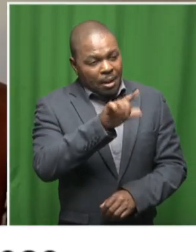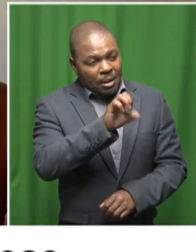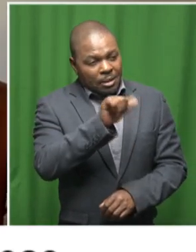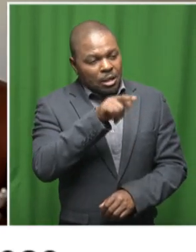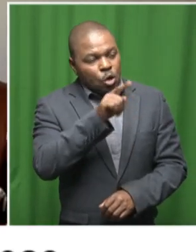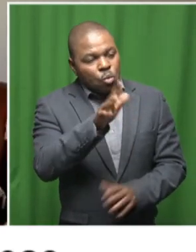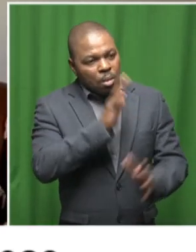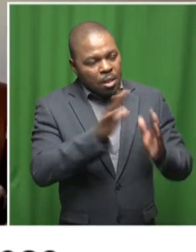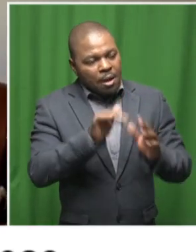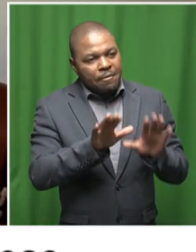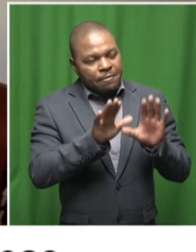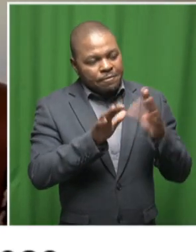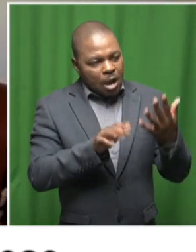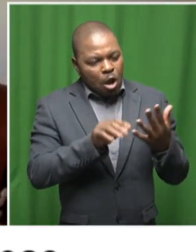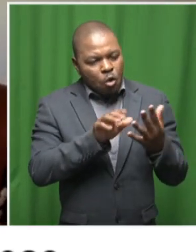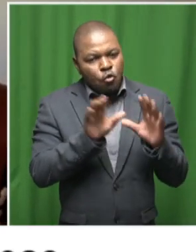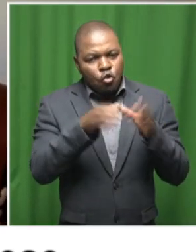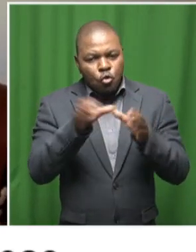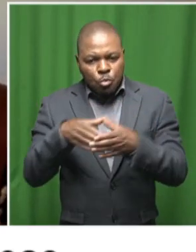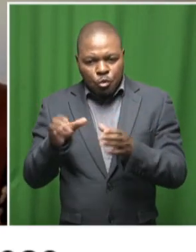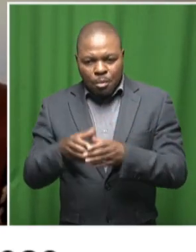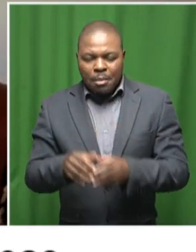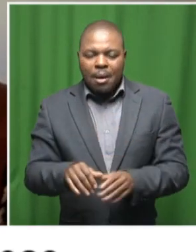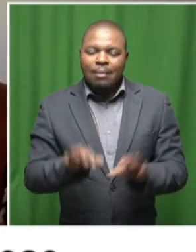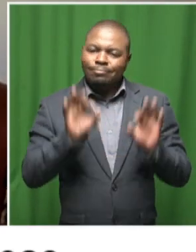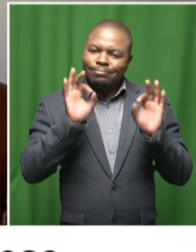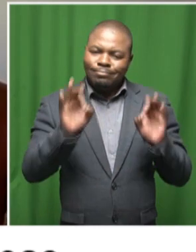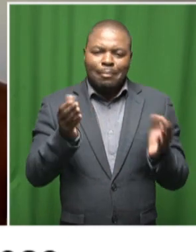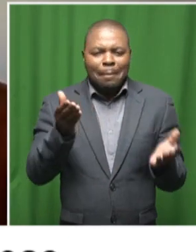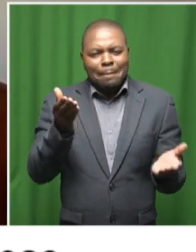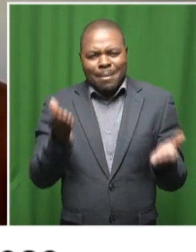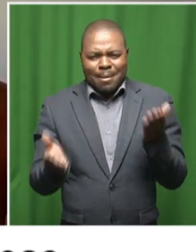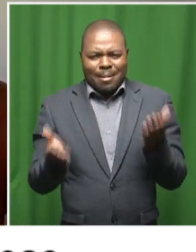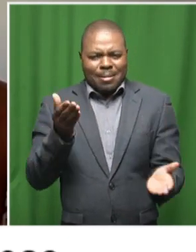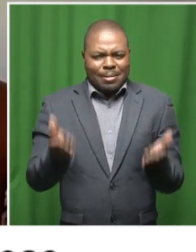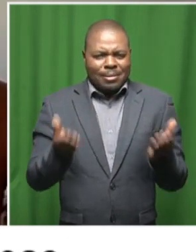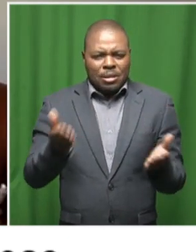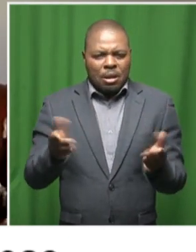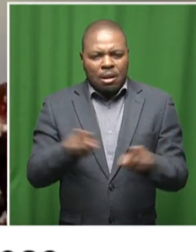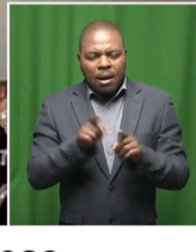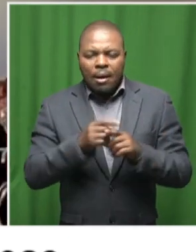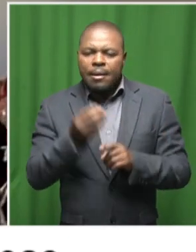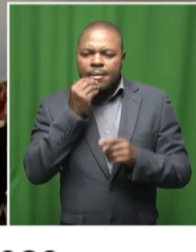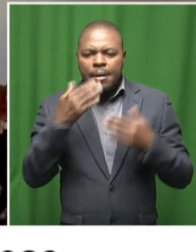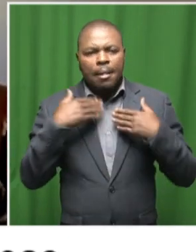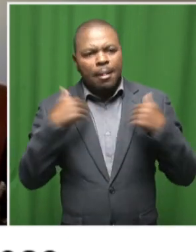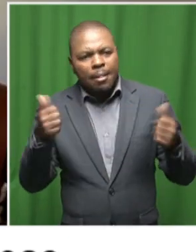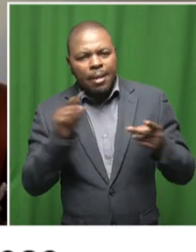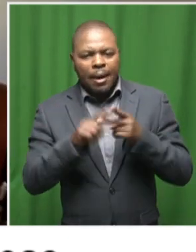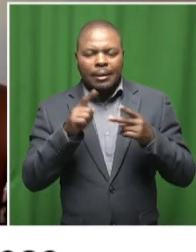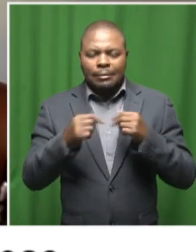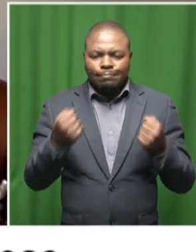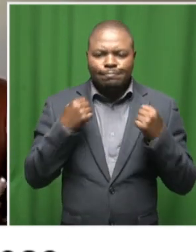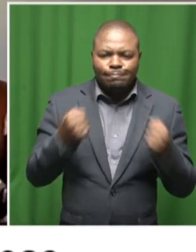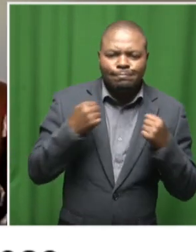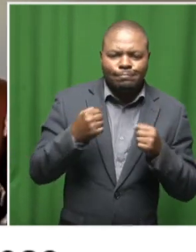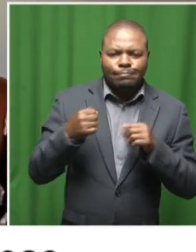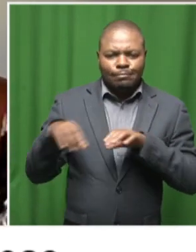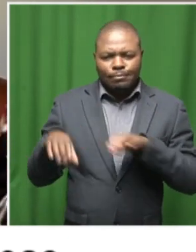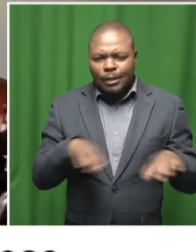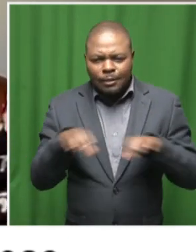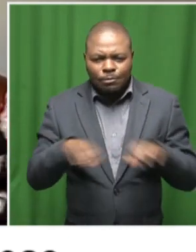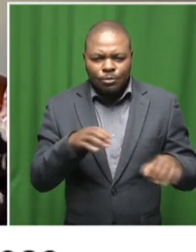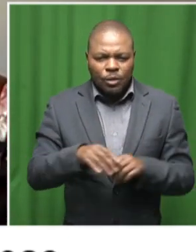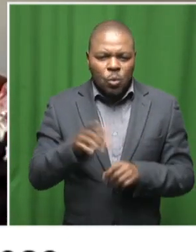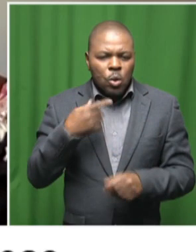groups that I've just mentioned, what's the right balance that you always hear of eating healthy and exercising? I mean, we're often told of